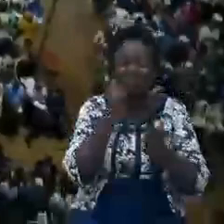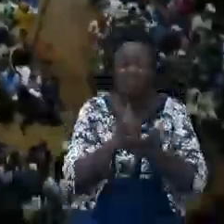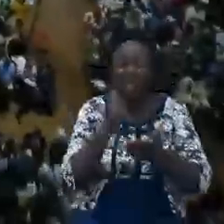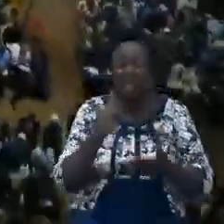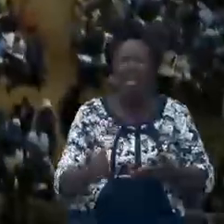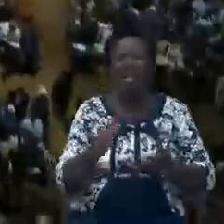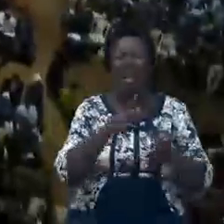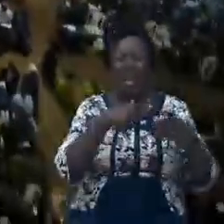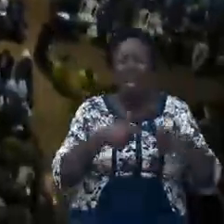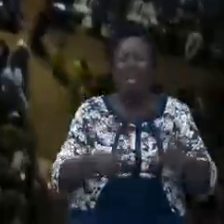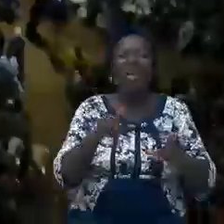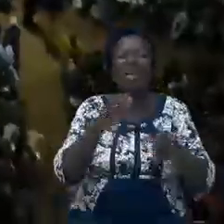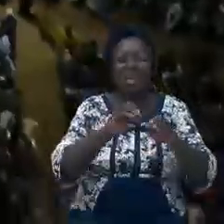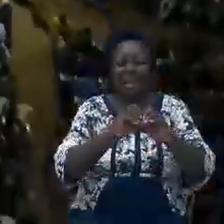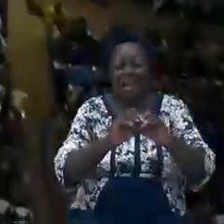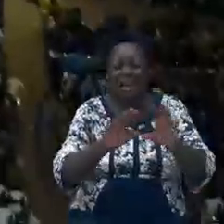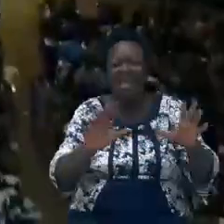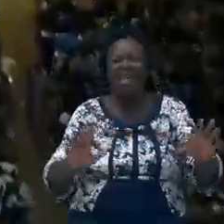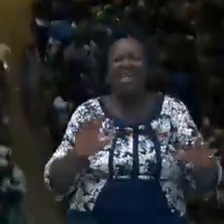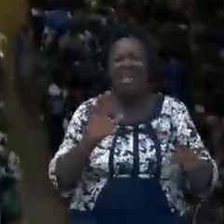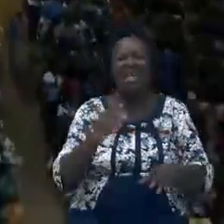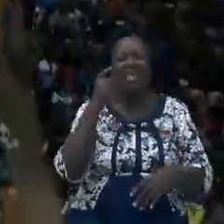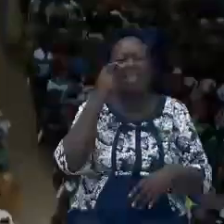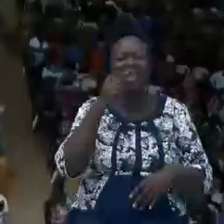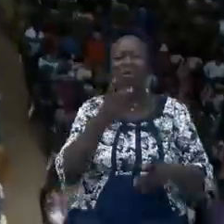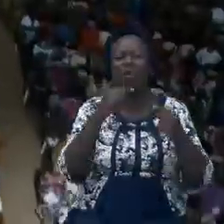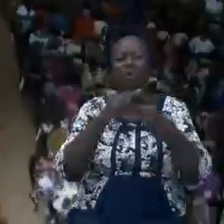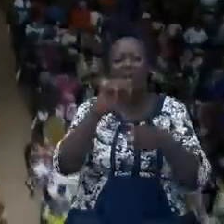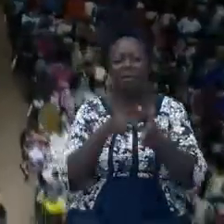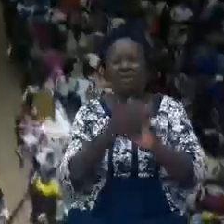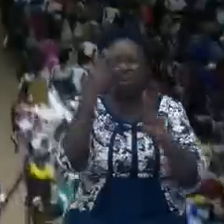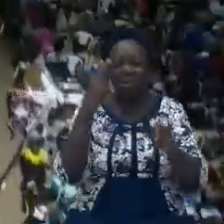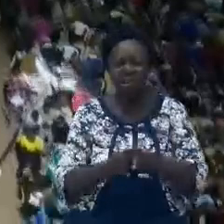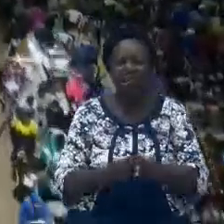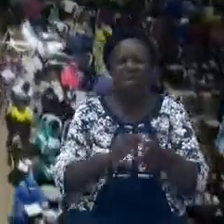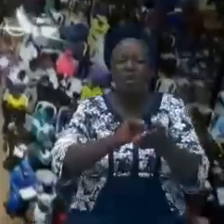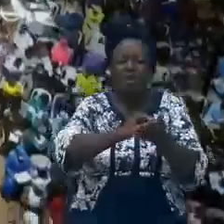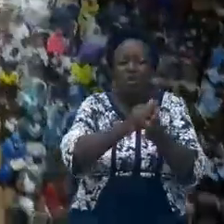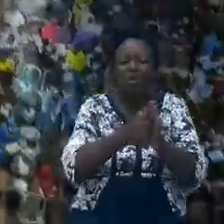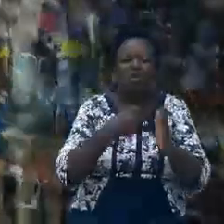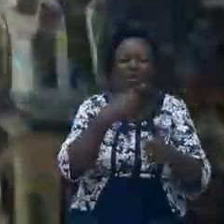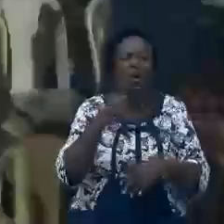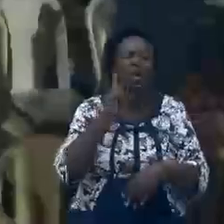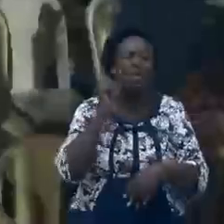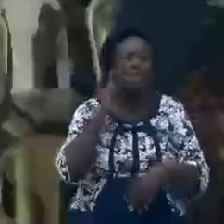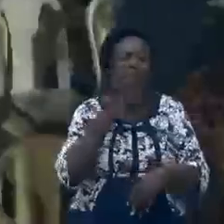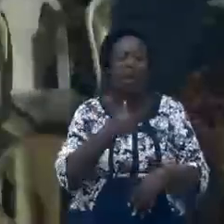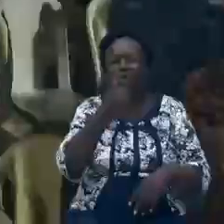final amen, let clear sight, bright sight come to them in Jesus'